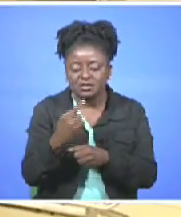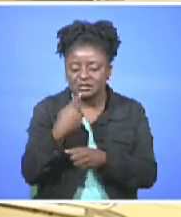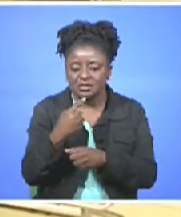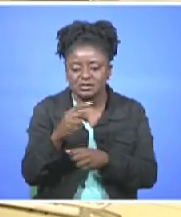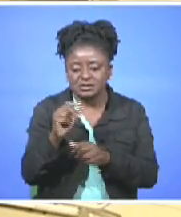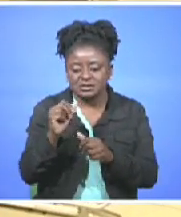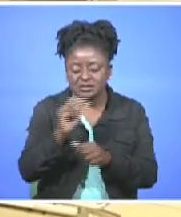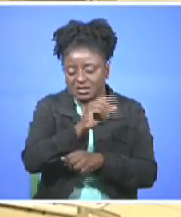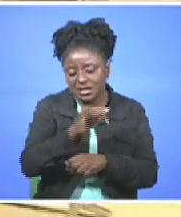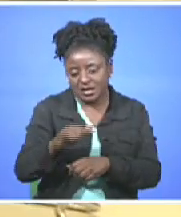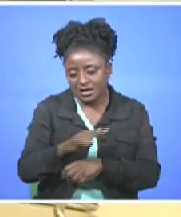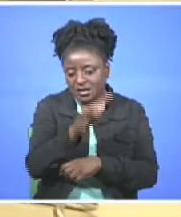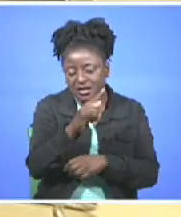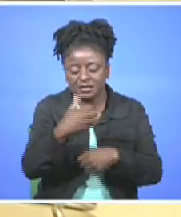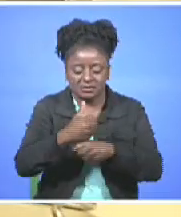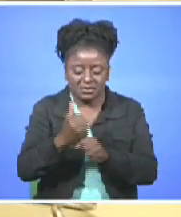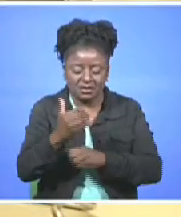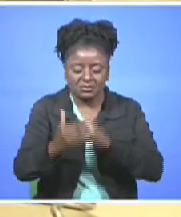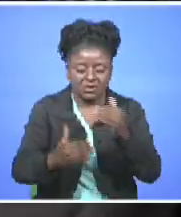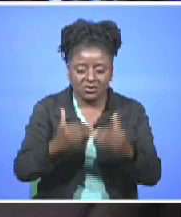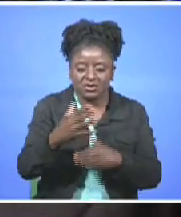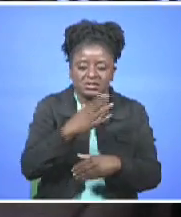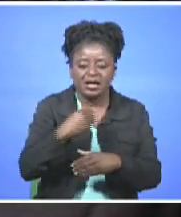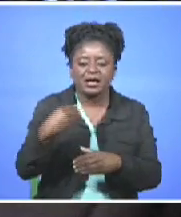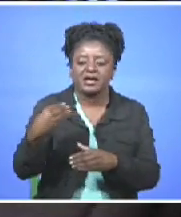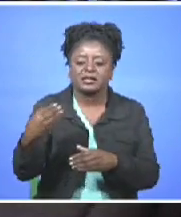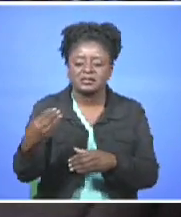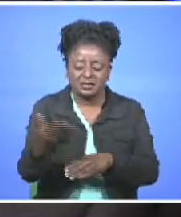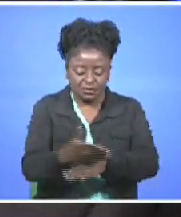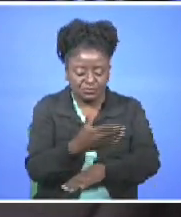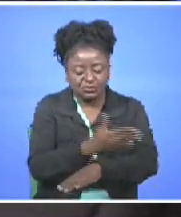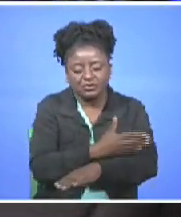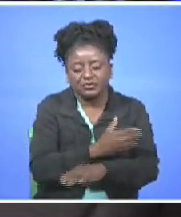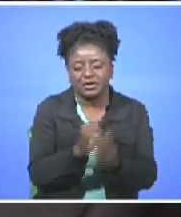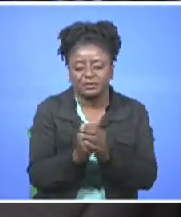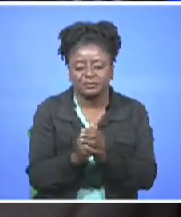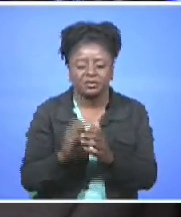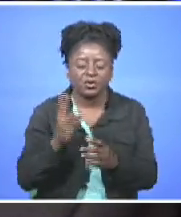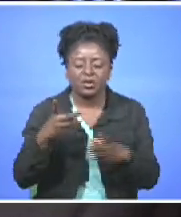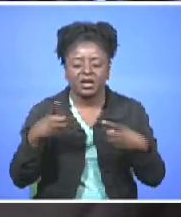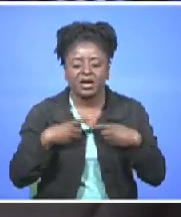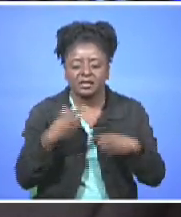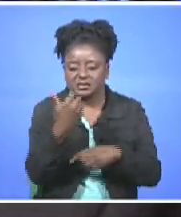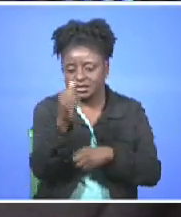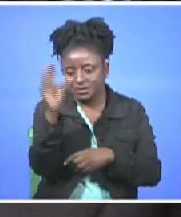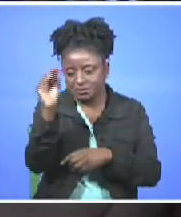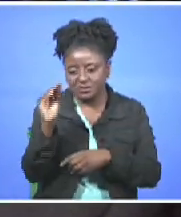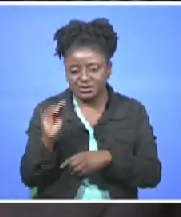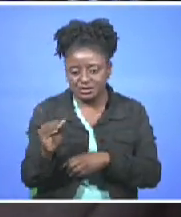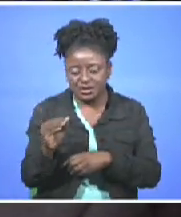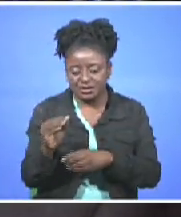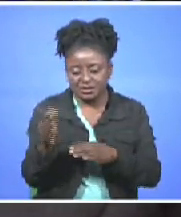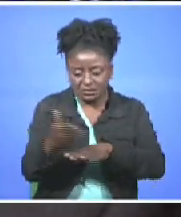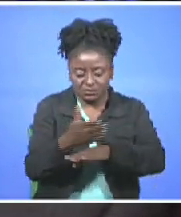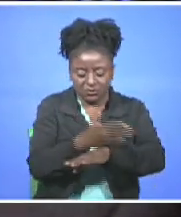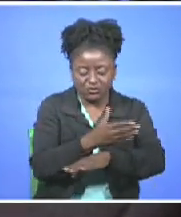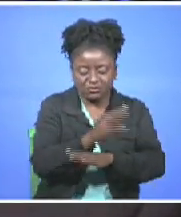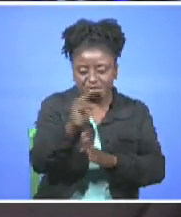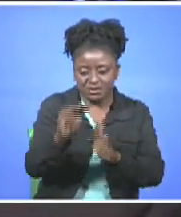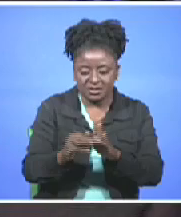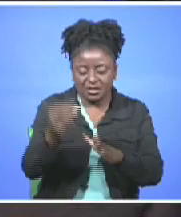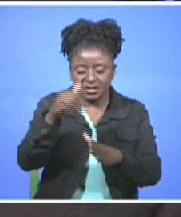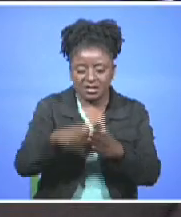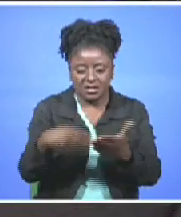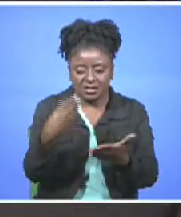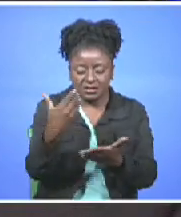making strides and is without a doubt improving. We've had a 10% improvement in revenue, and in our budget coming up